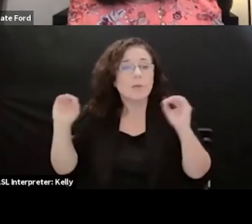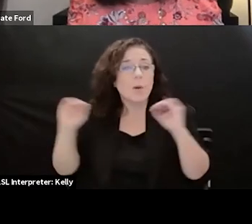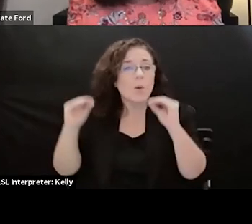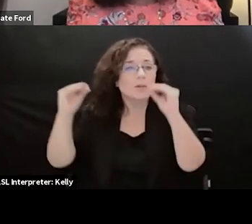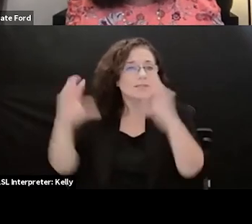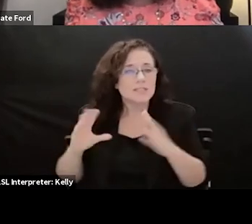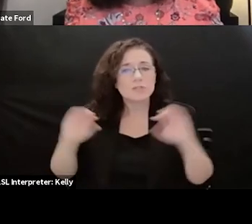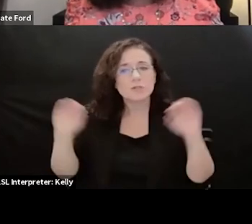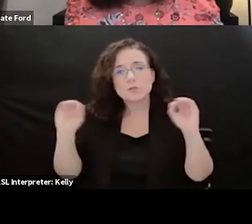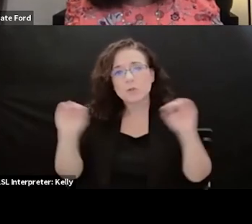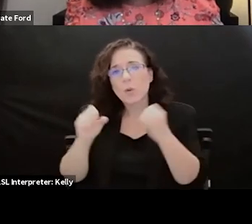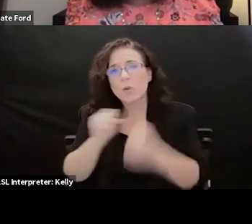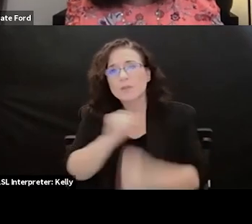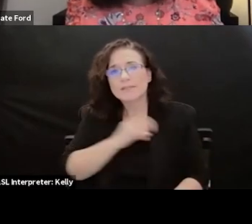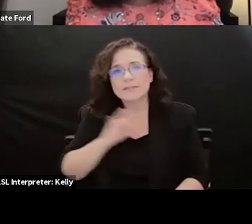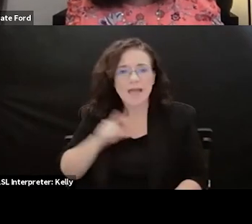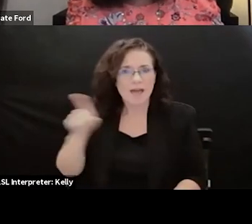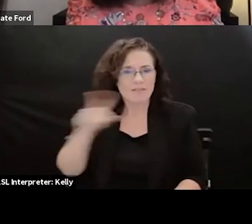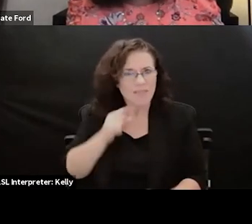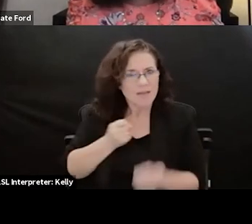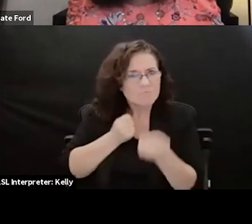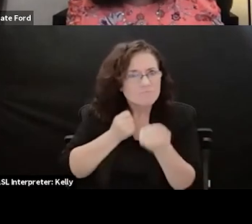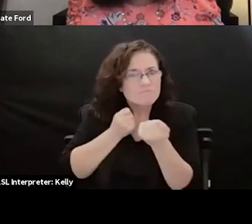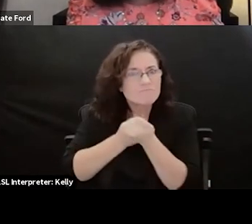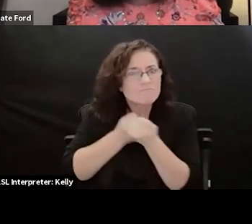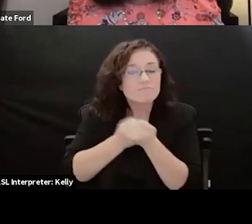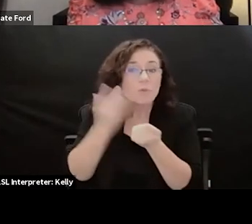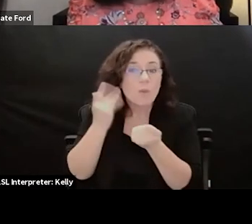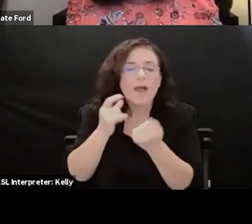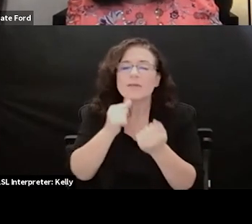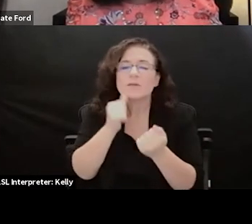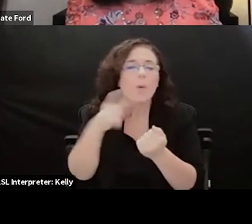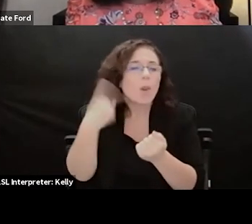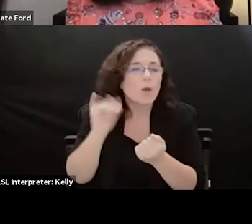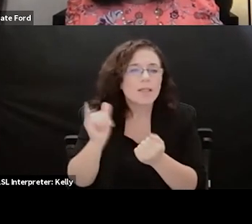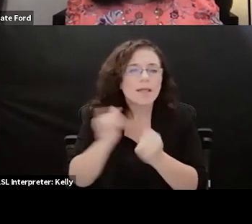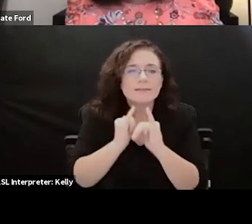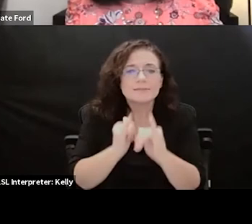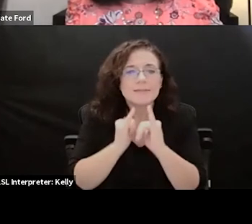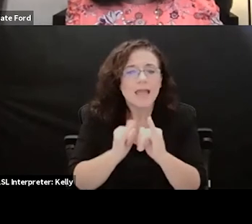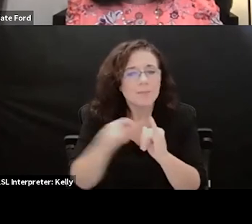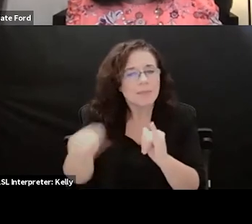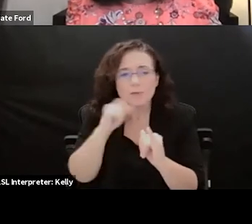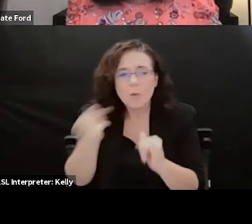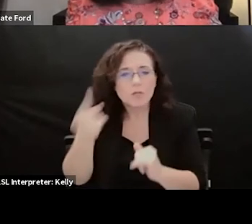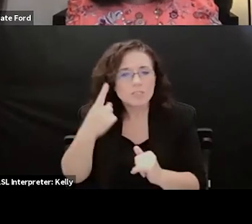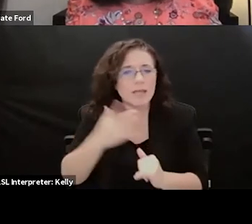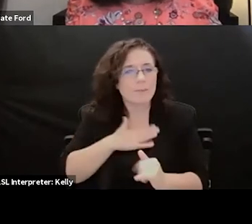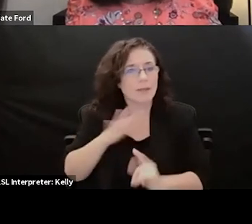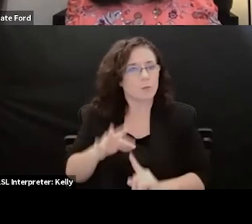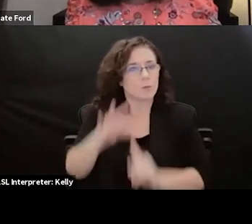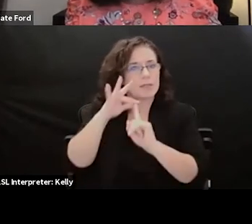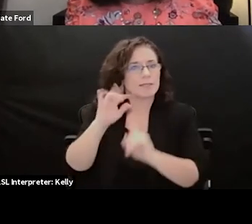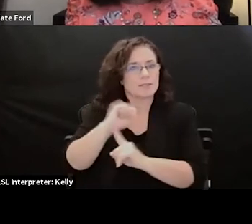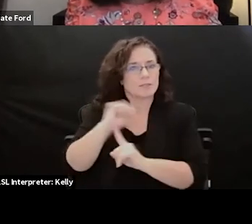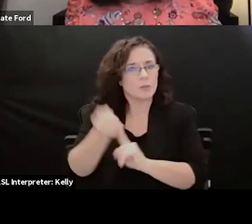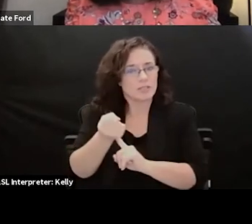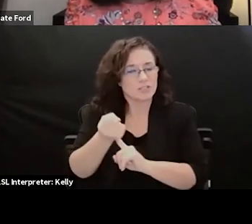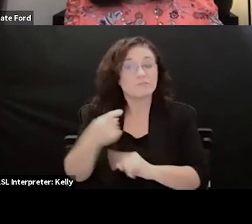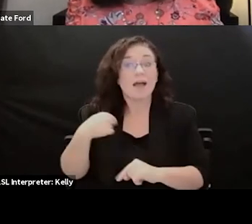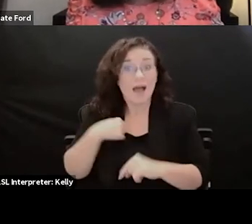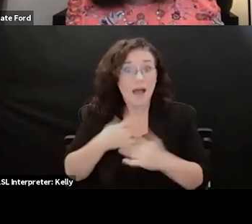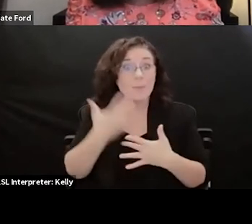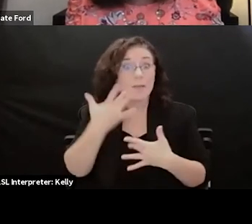and can and that can understand your unique situation i am fortunate that i have been able to obtain my graduate